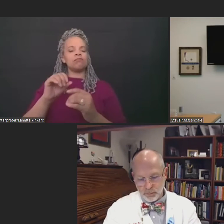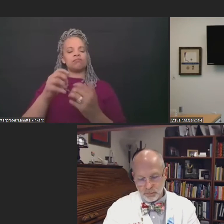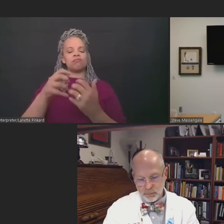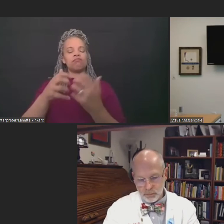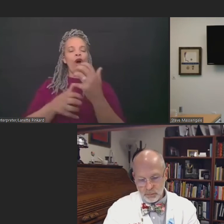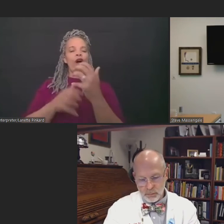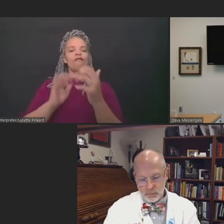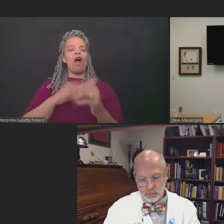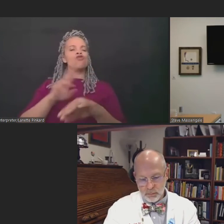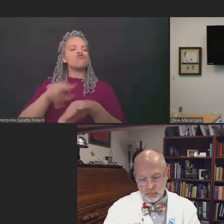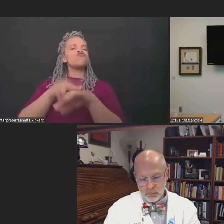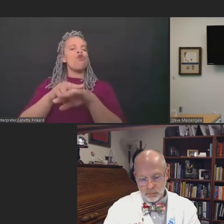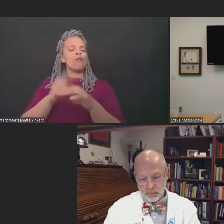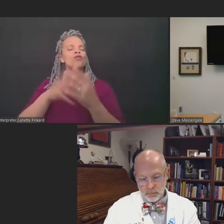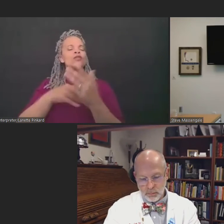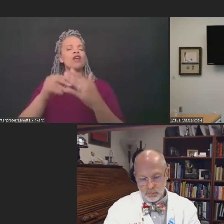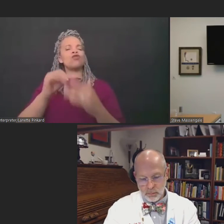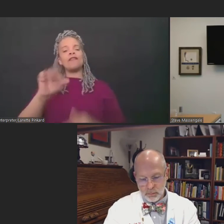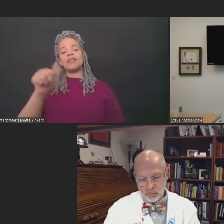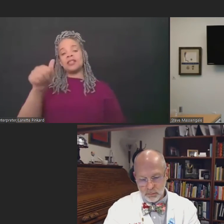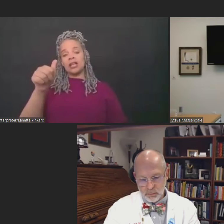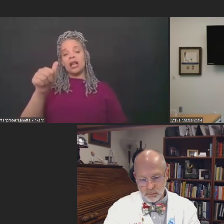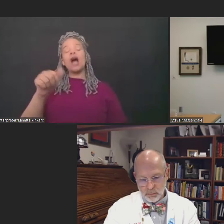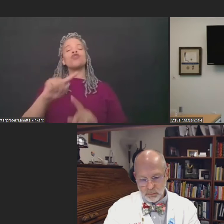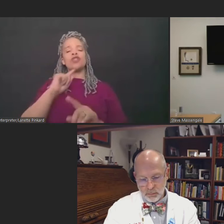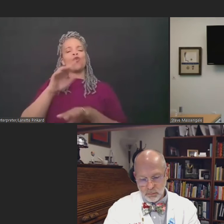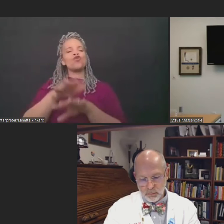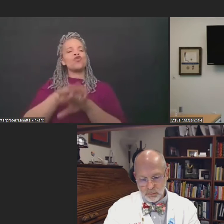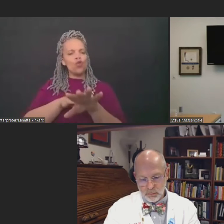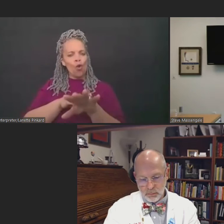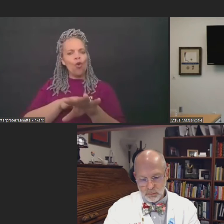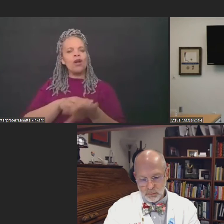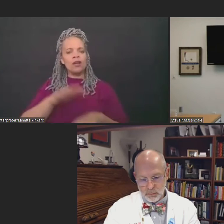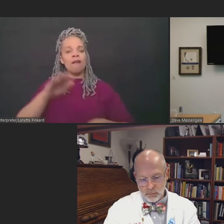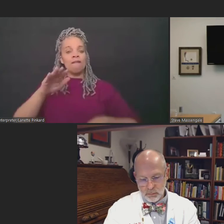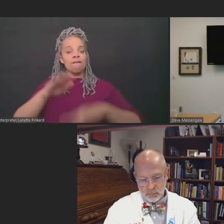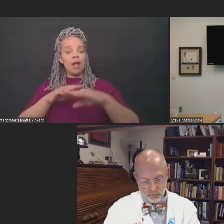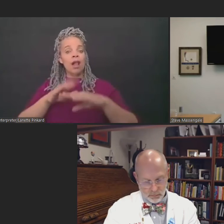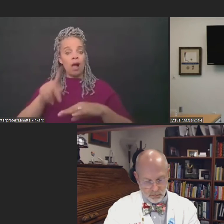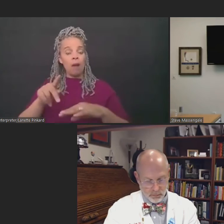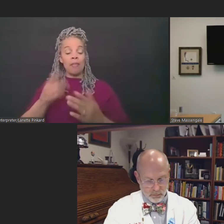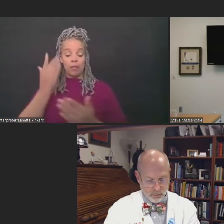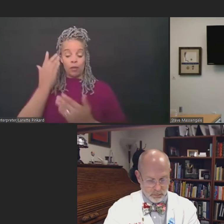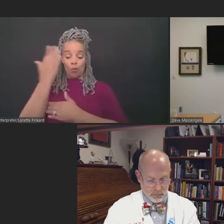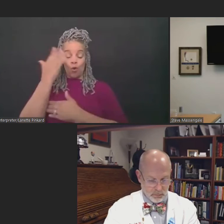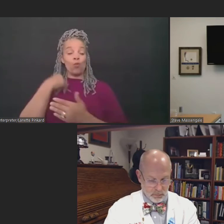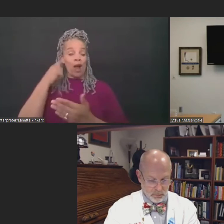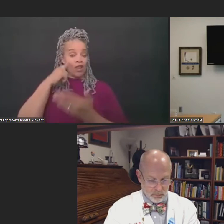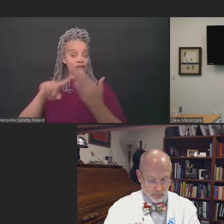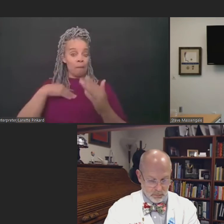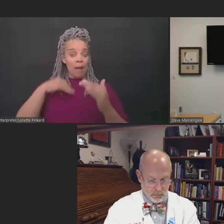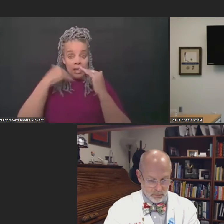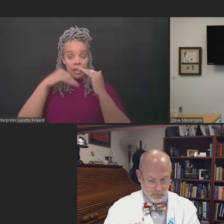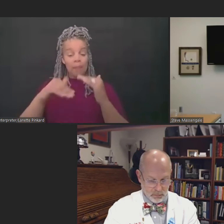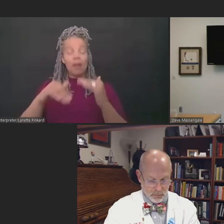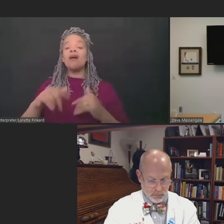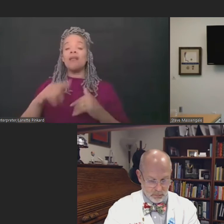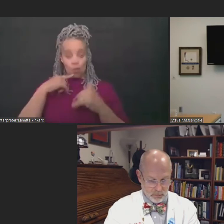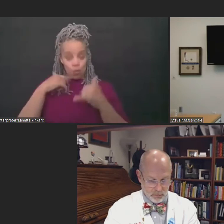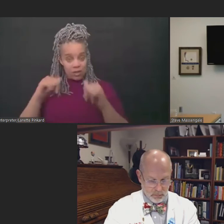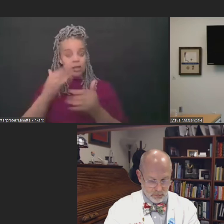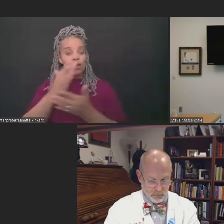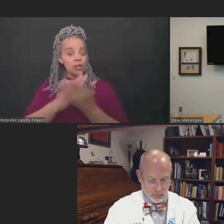them up at 10. So they were slower to fill up. And this morning when I checked my emails, there were still